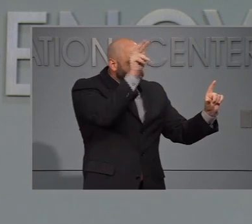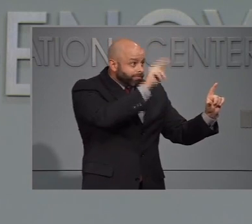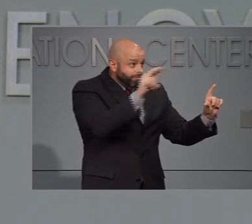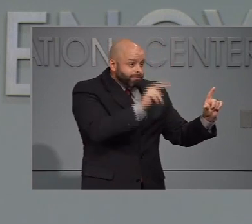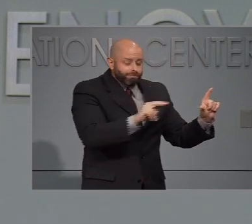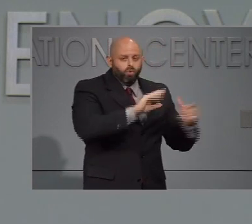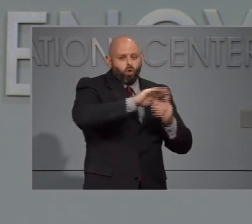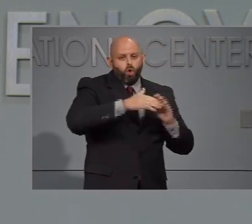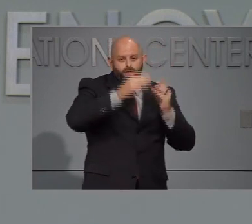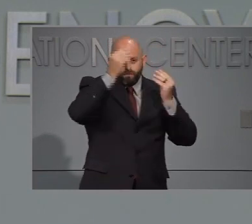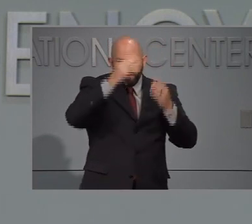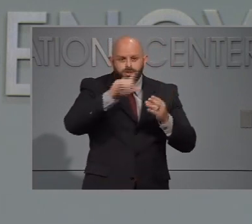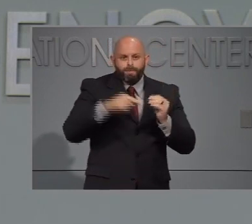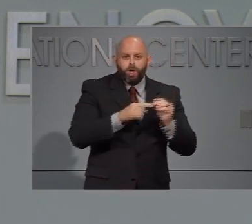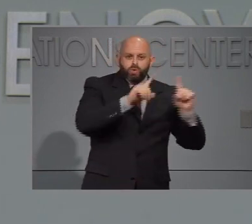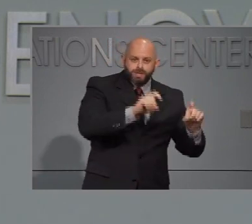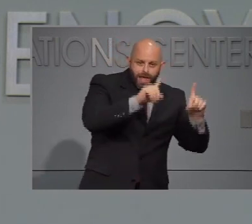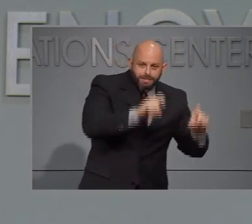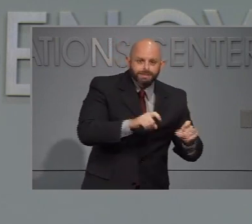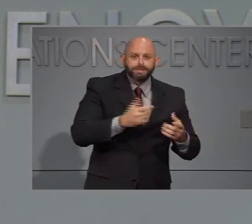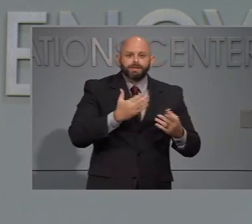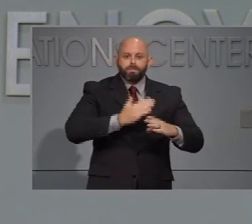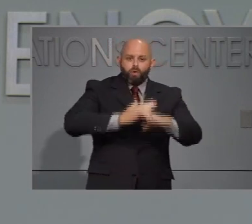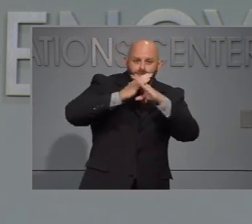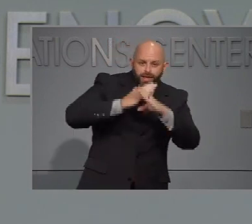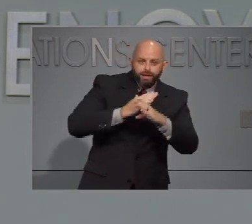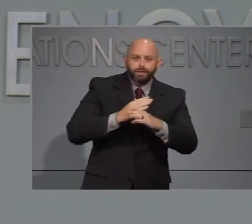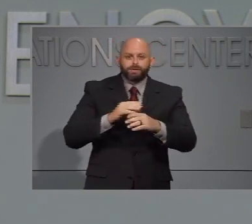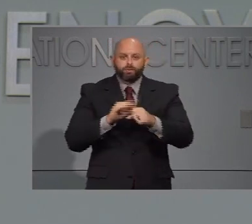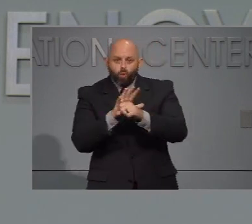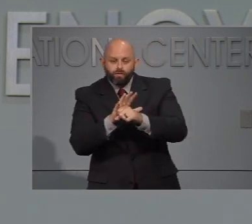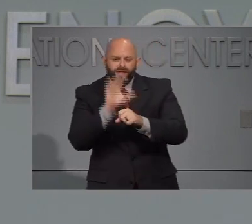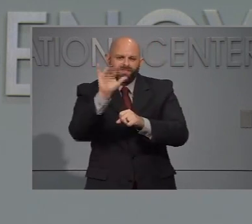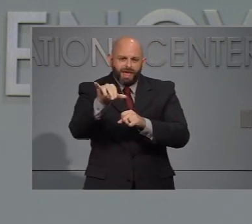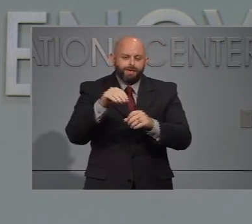oversight, and as well as helping them with workforce issues. Thank you.